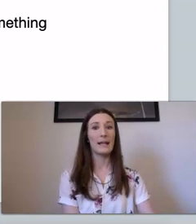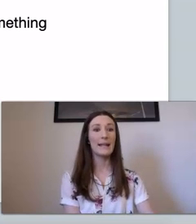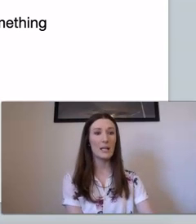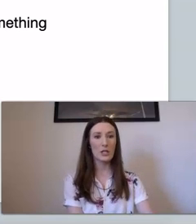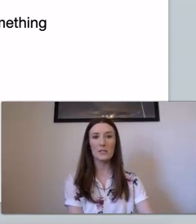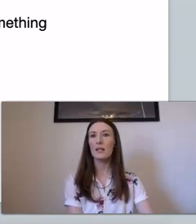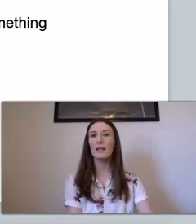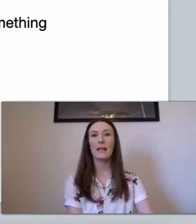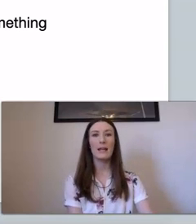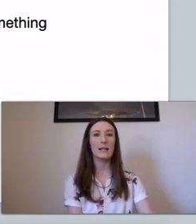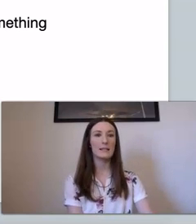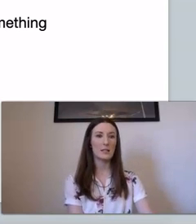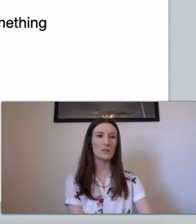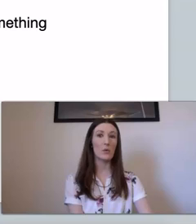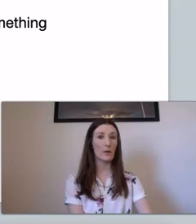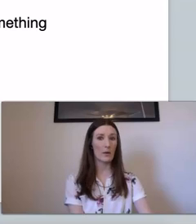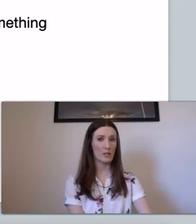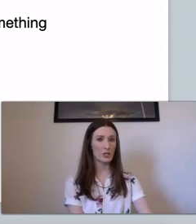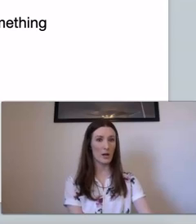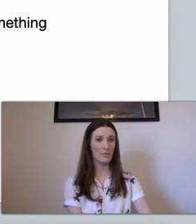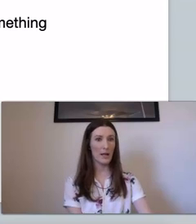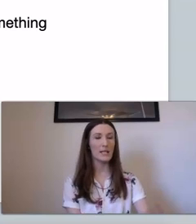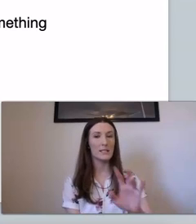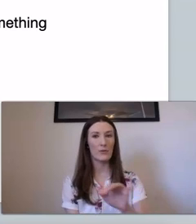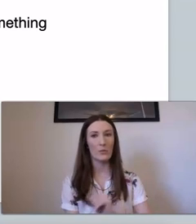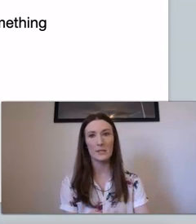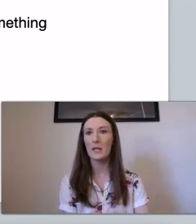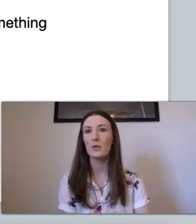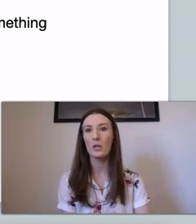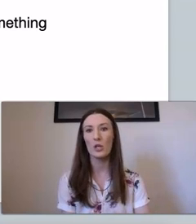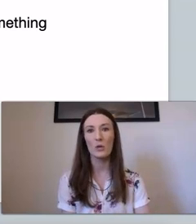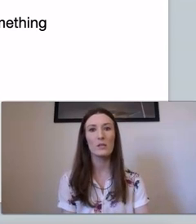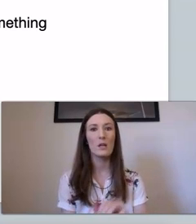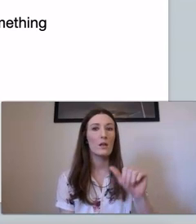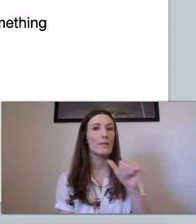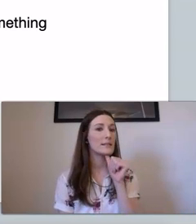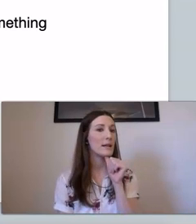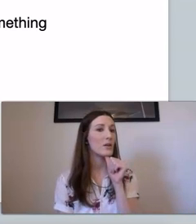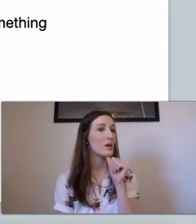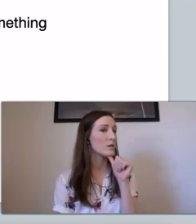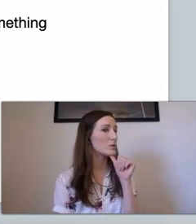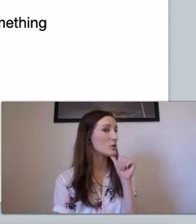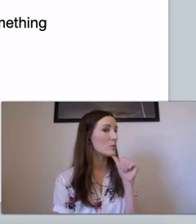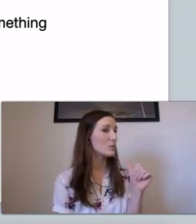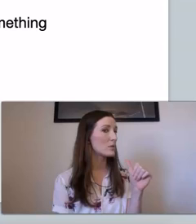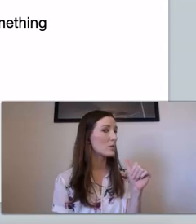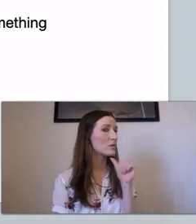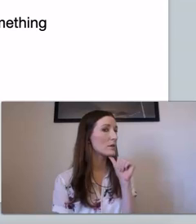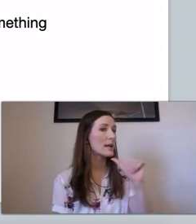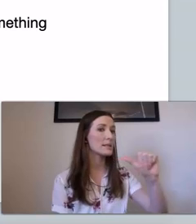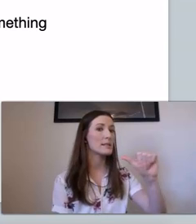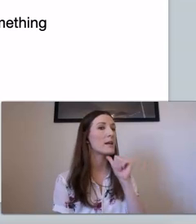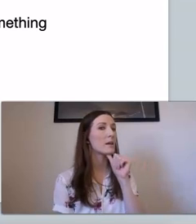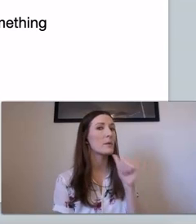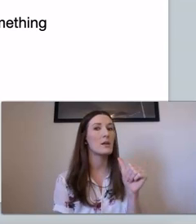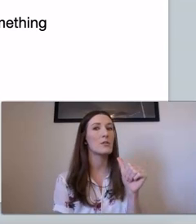Okay, negations, negating a sentence or a question. Okay, different words that you can use. The sign not, don't,